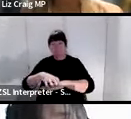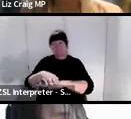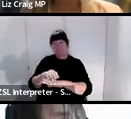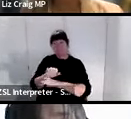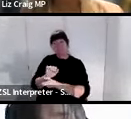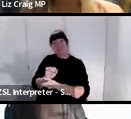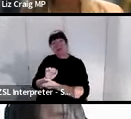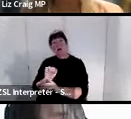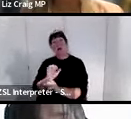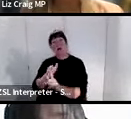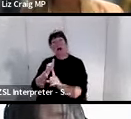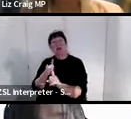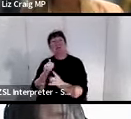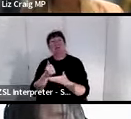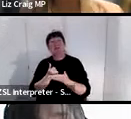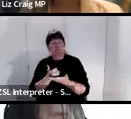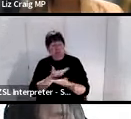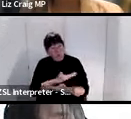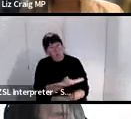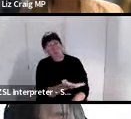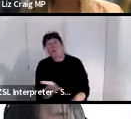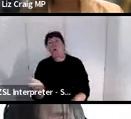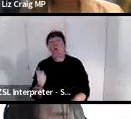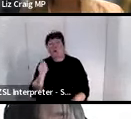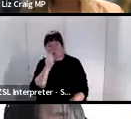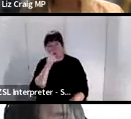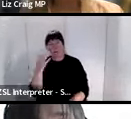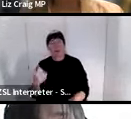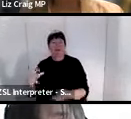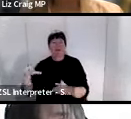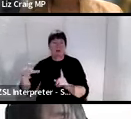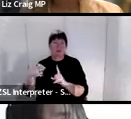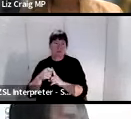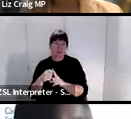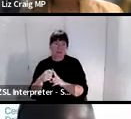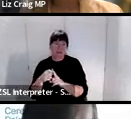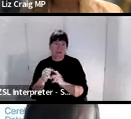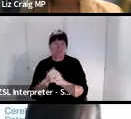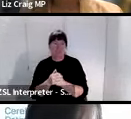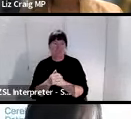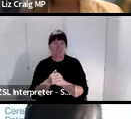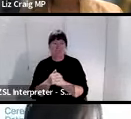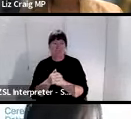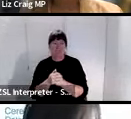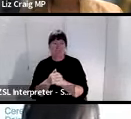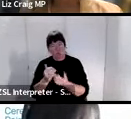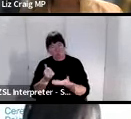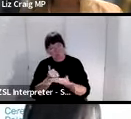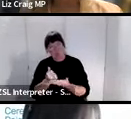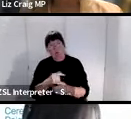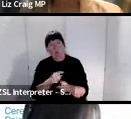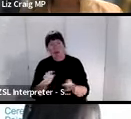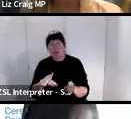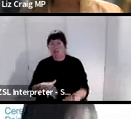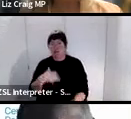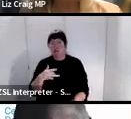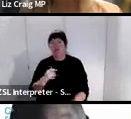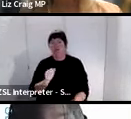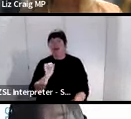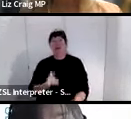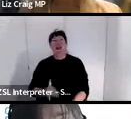is to support all those living with cerebral palsy to actually live their lives to the fullest